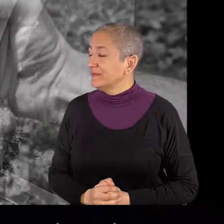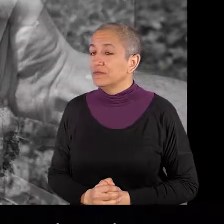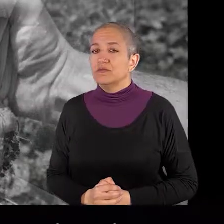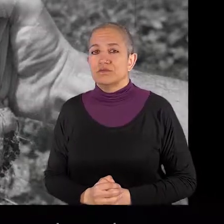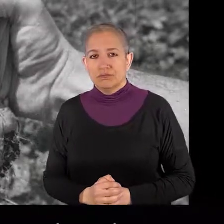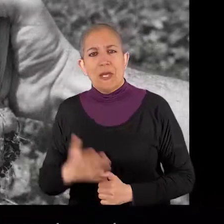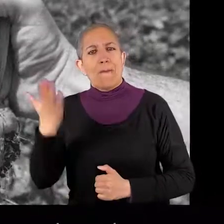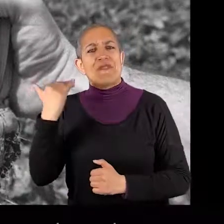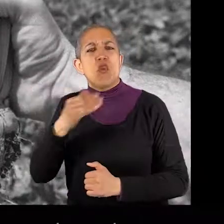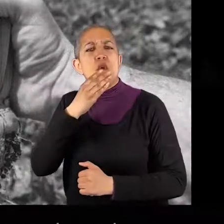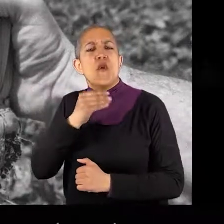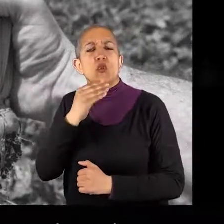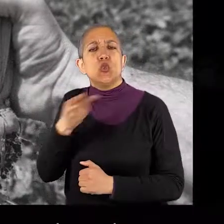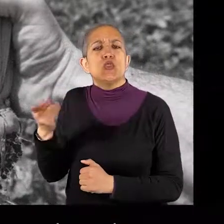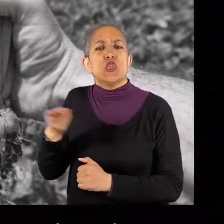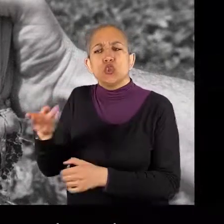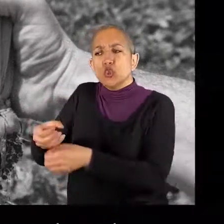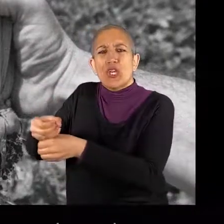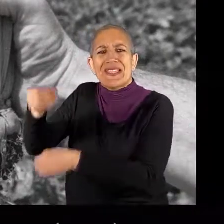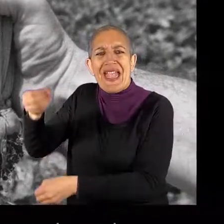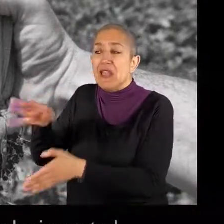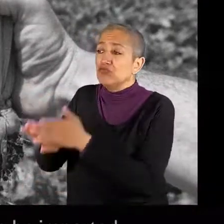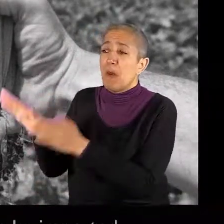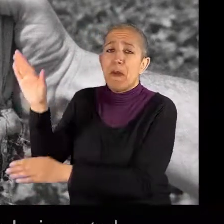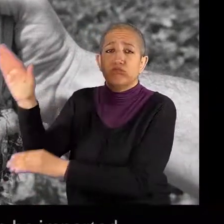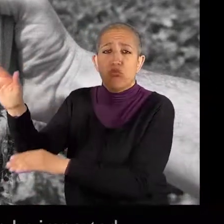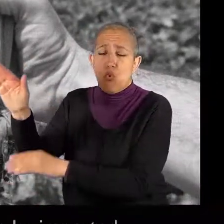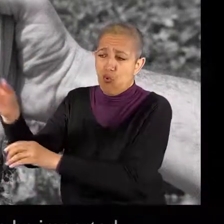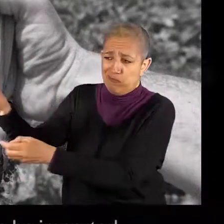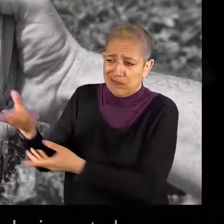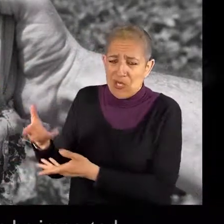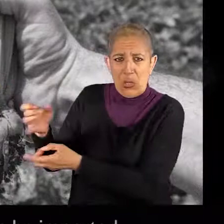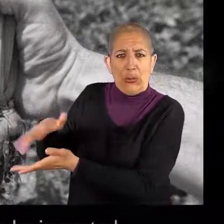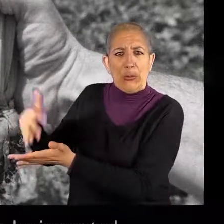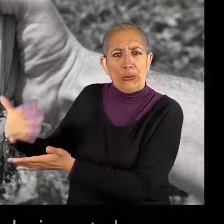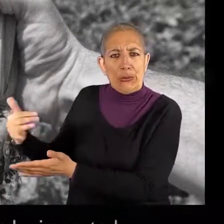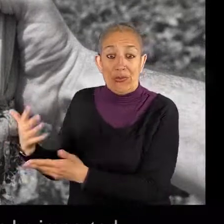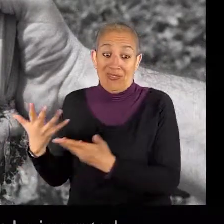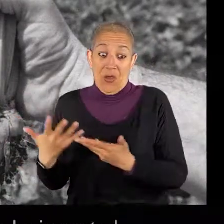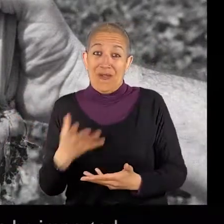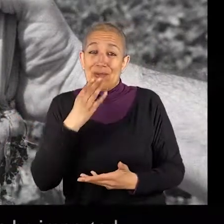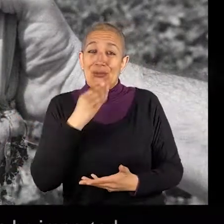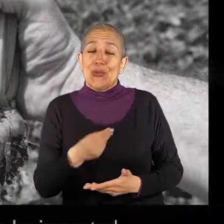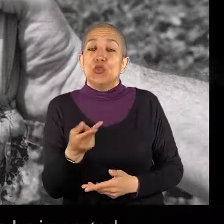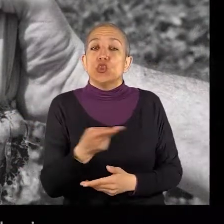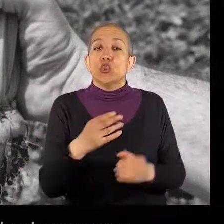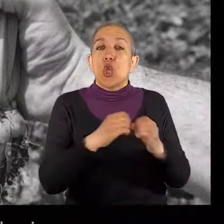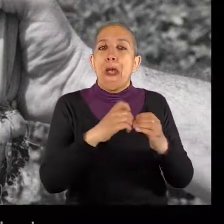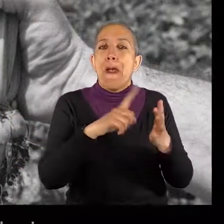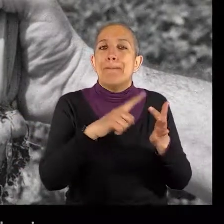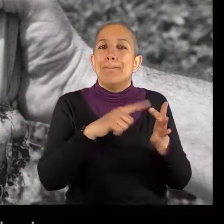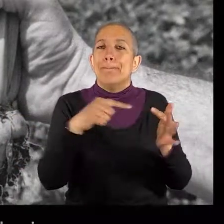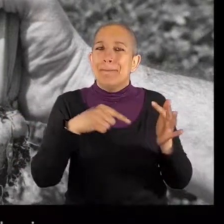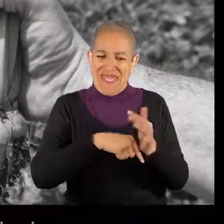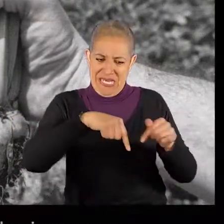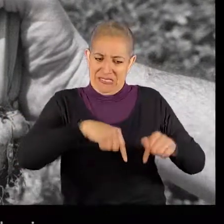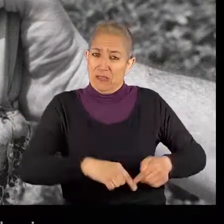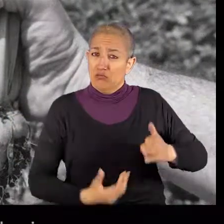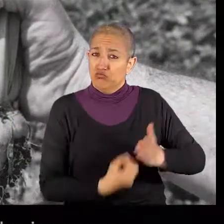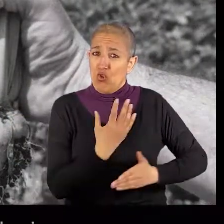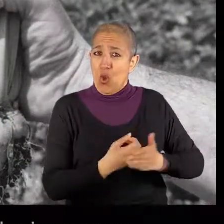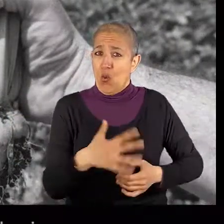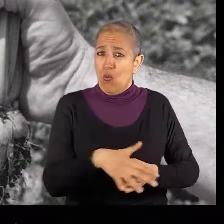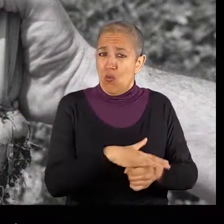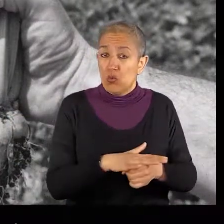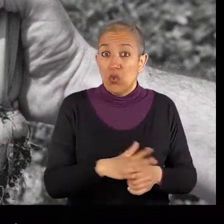British sugar beet became more commonly used than costly sugarcane, which had to be imported. The cost of setting up confectionery